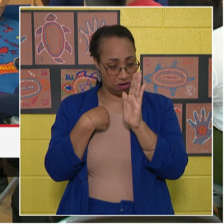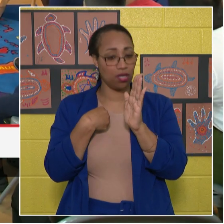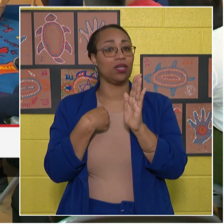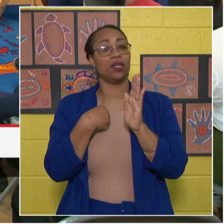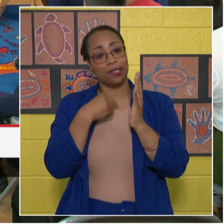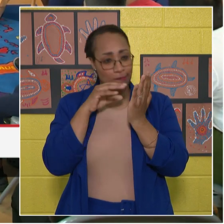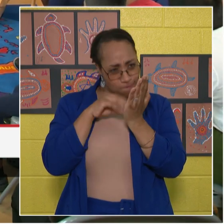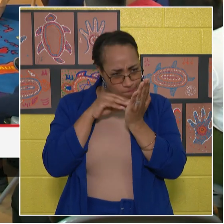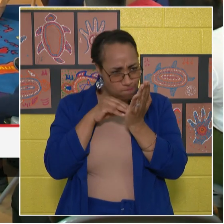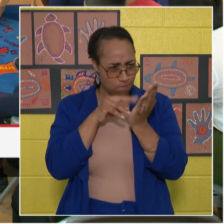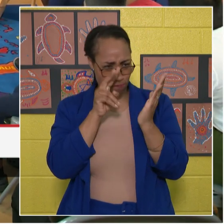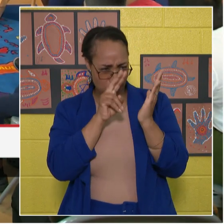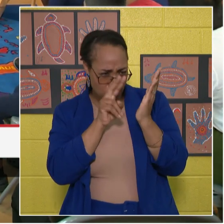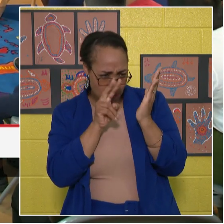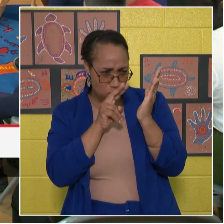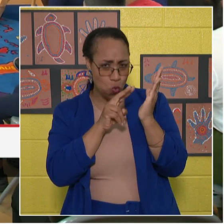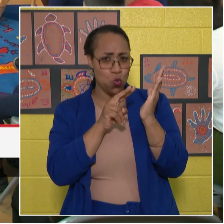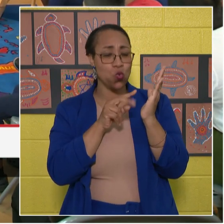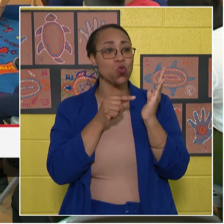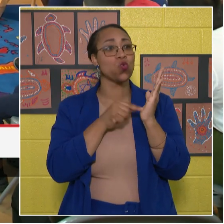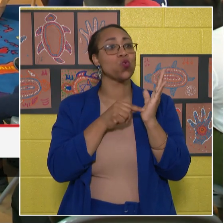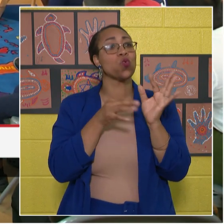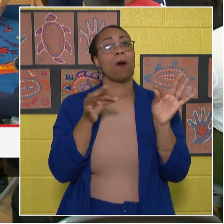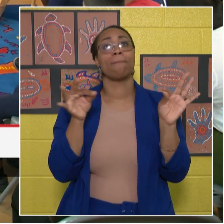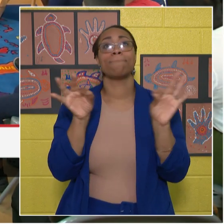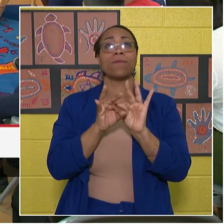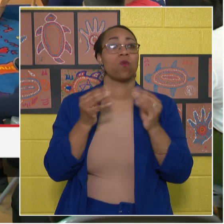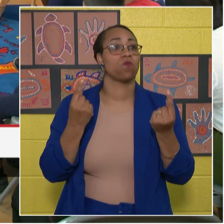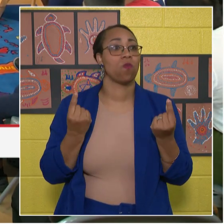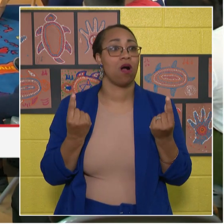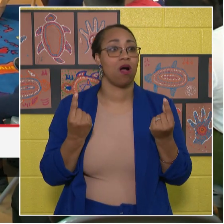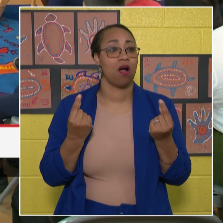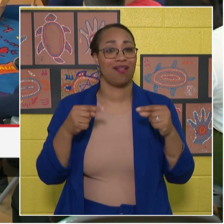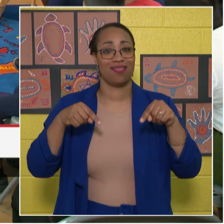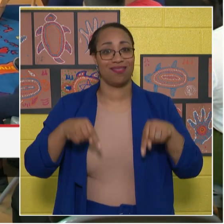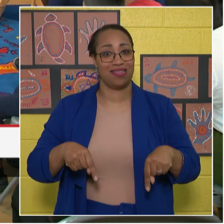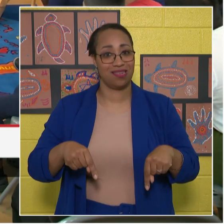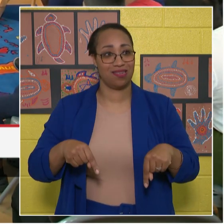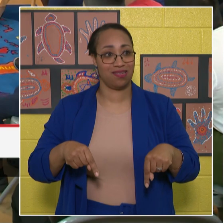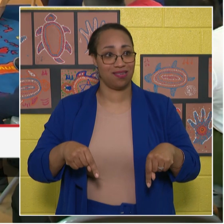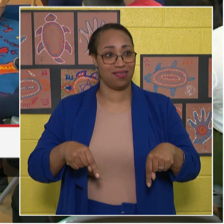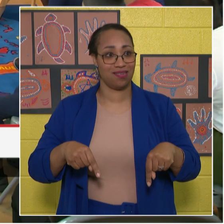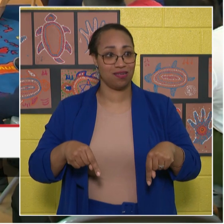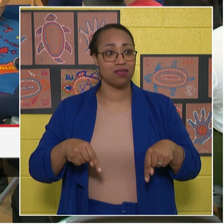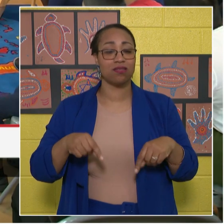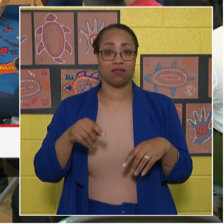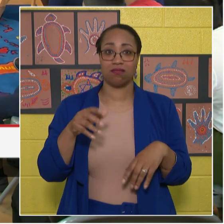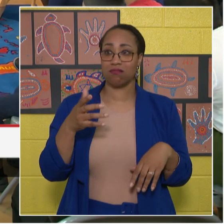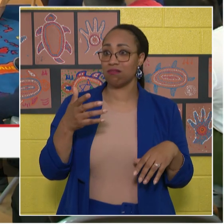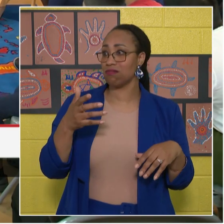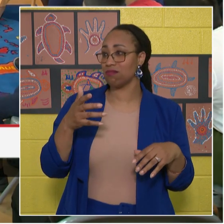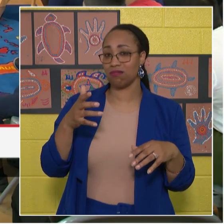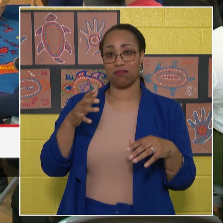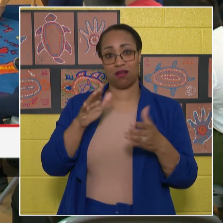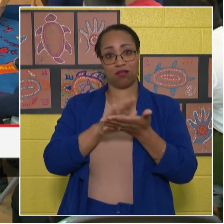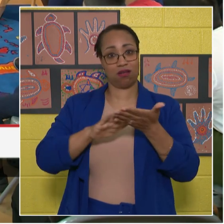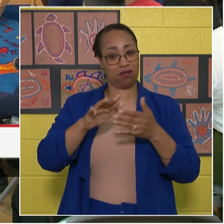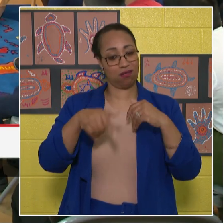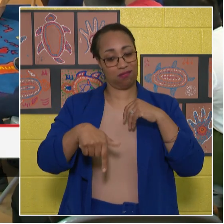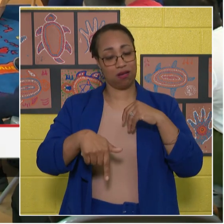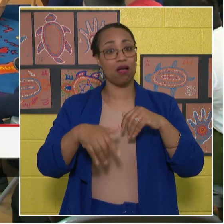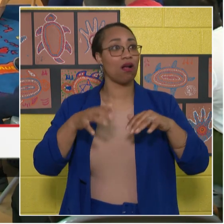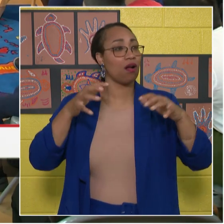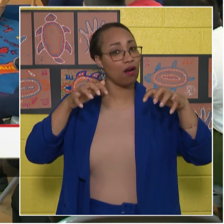know about that is there are lots of schools. There are lots of really good schools. And some of the two of